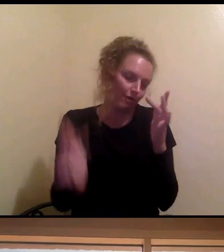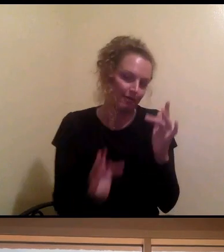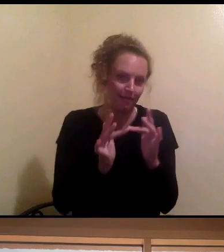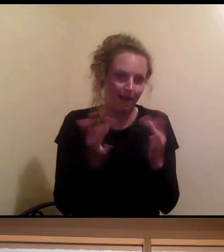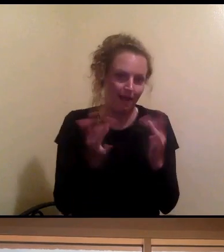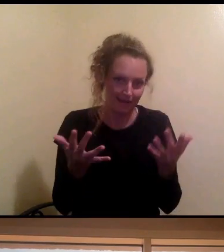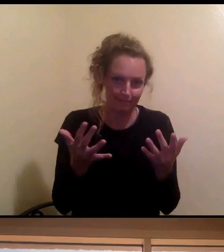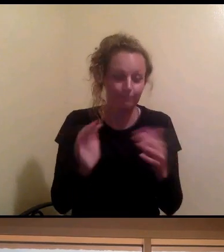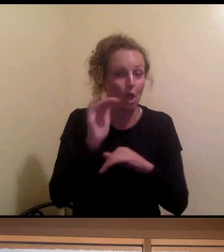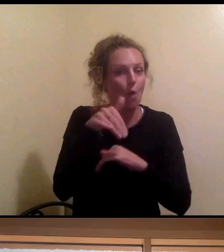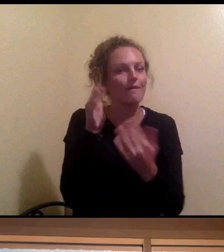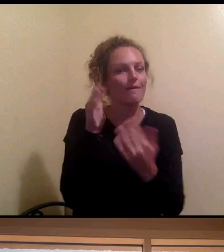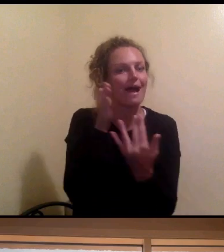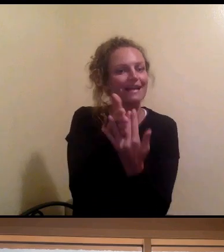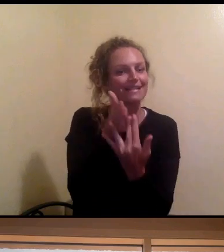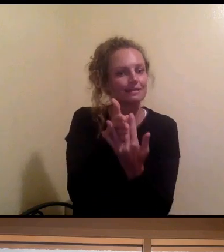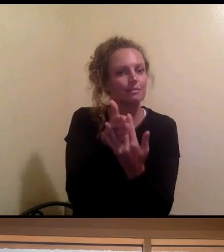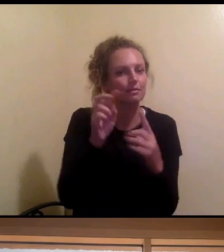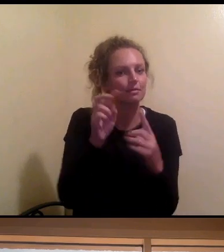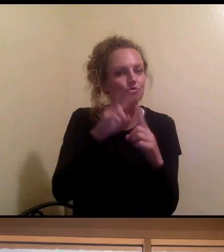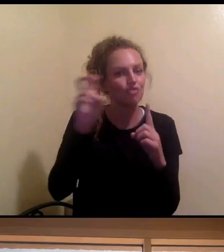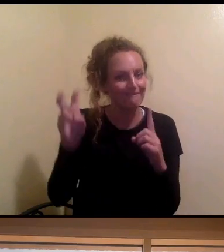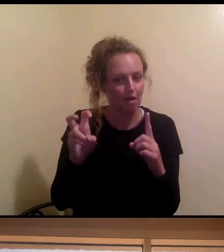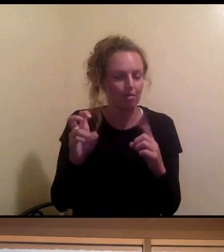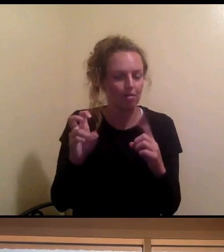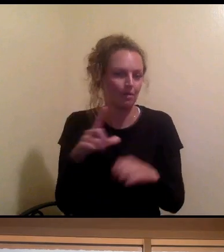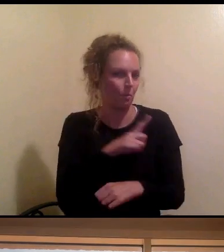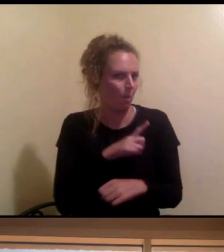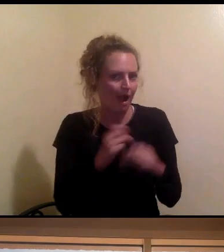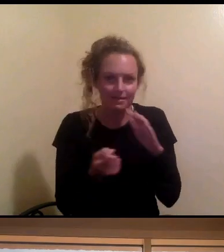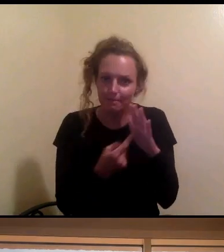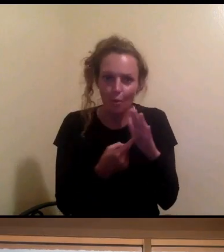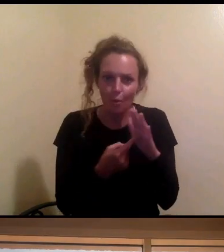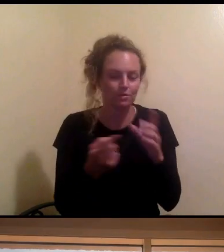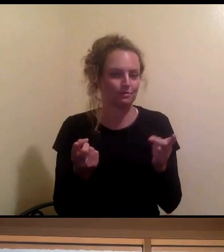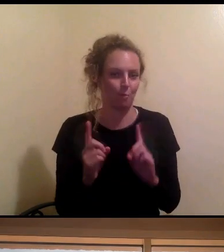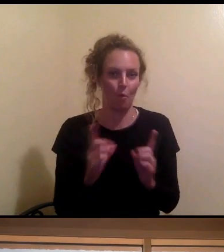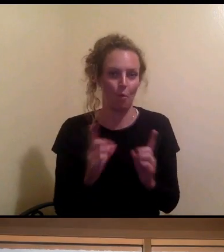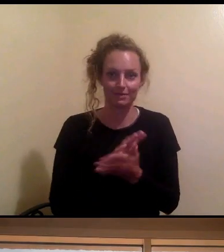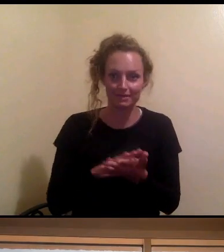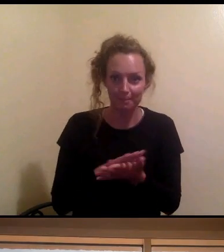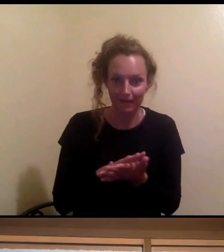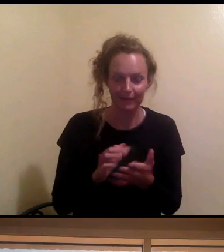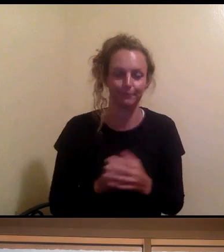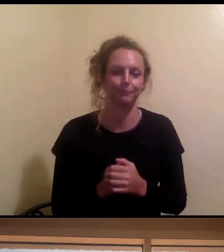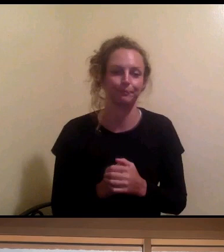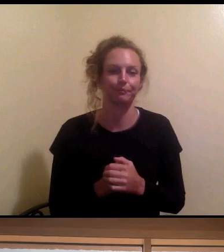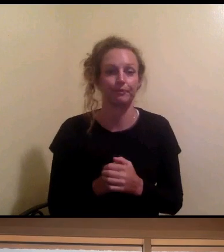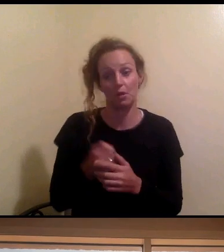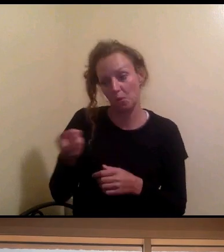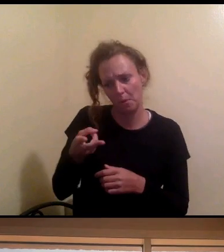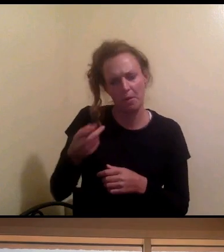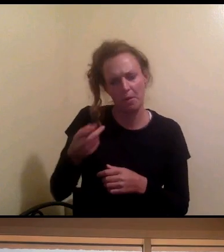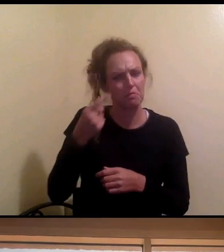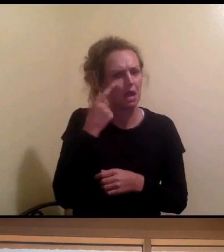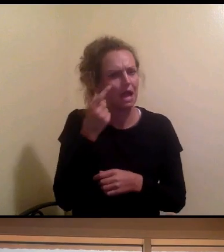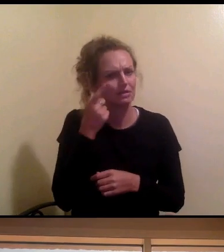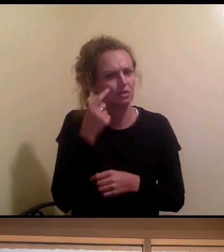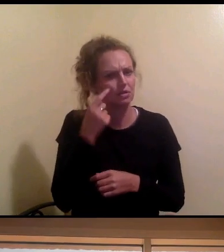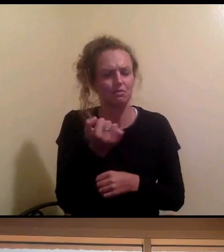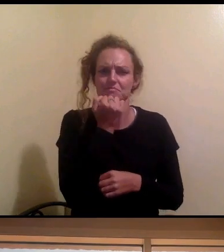travel and why it's important and what it means. And so, we looked at the numbers, and when you look at that huge number